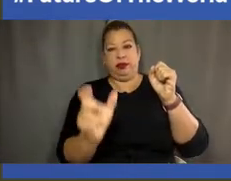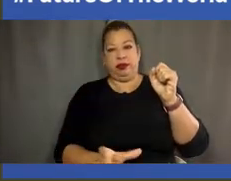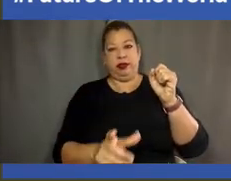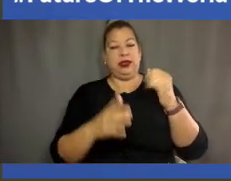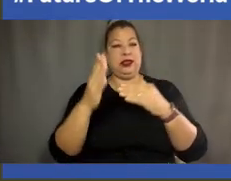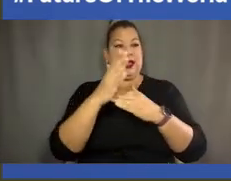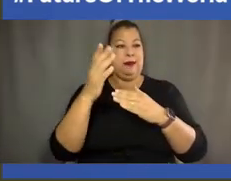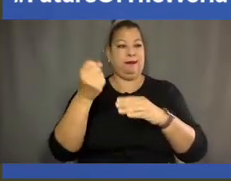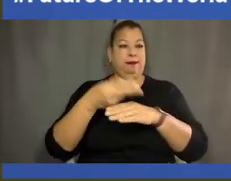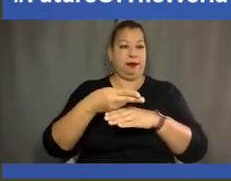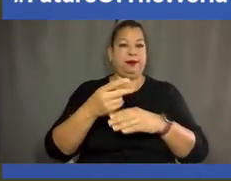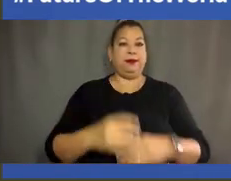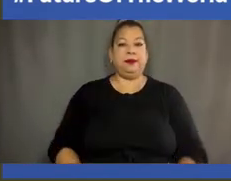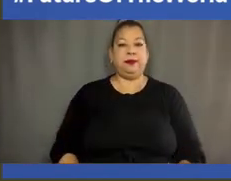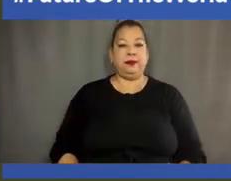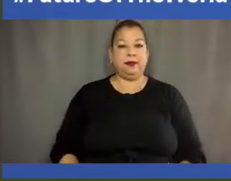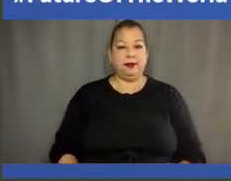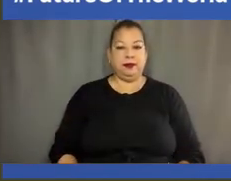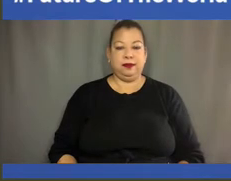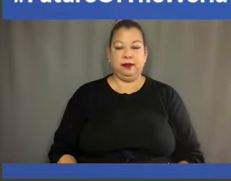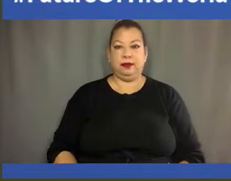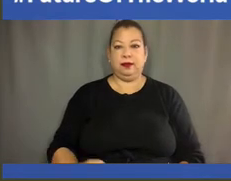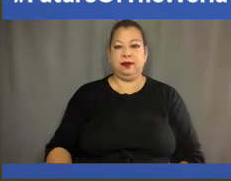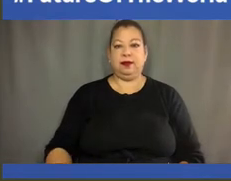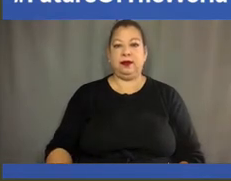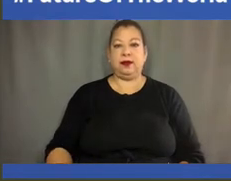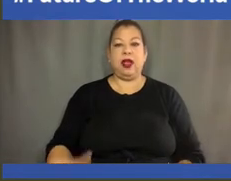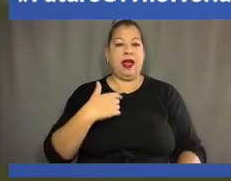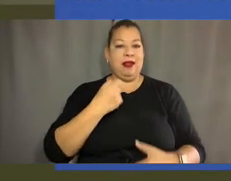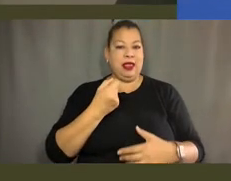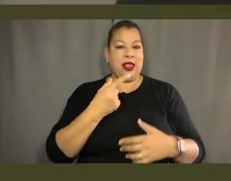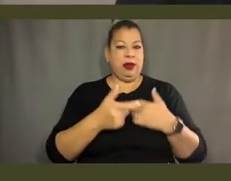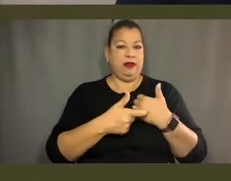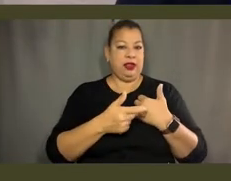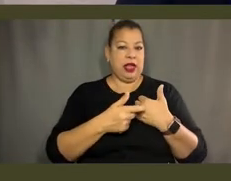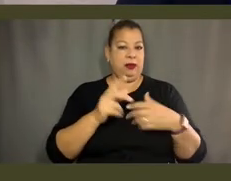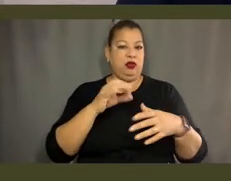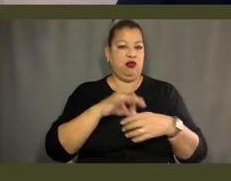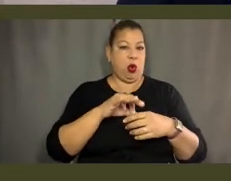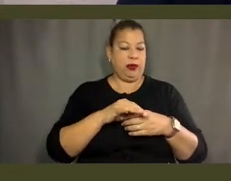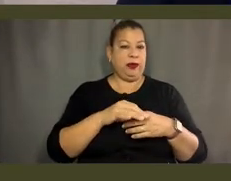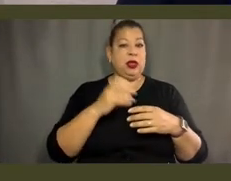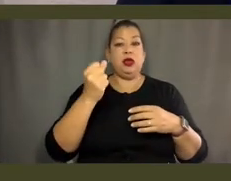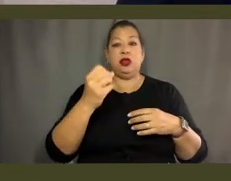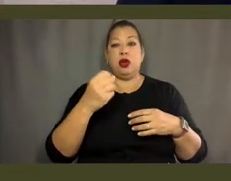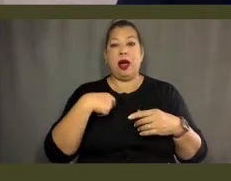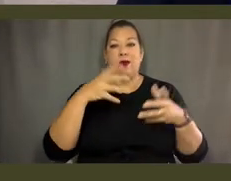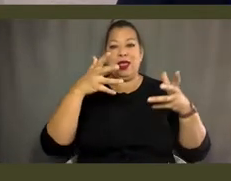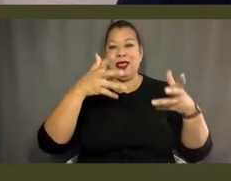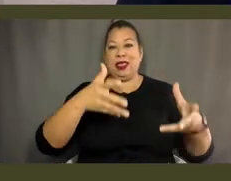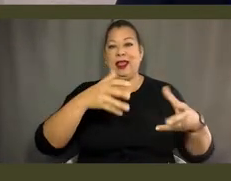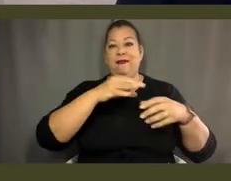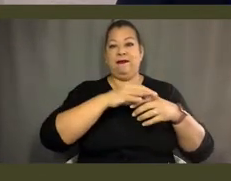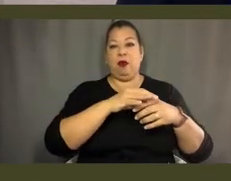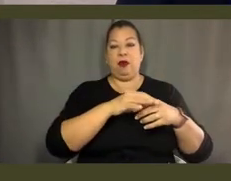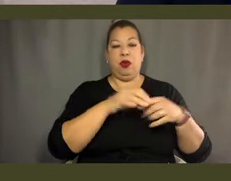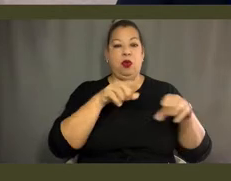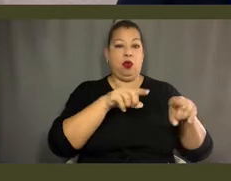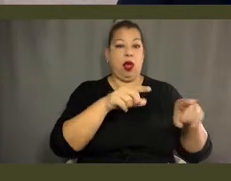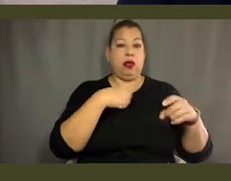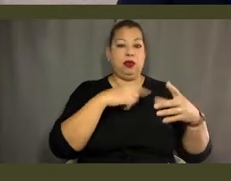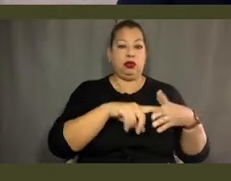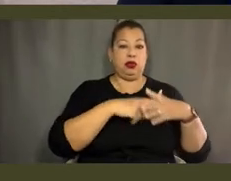moment. You've got a little bit of time to cast your votes. So I'm going to leave that voting while we start with